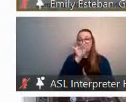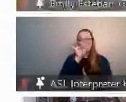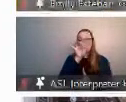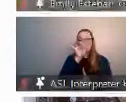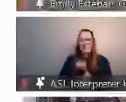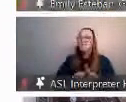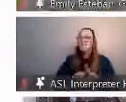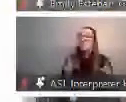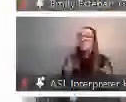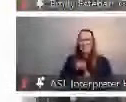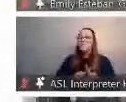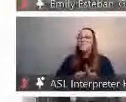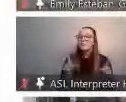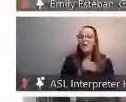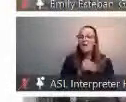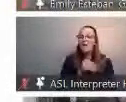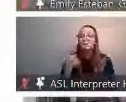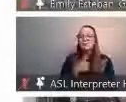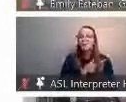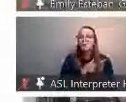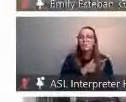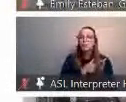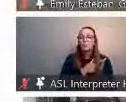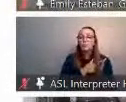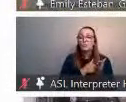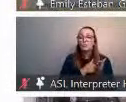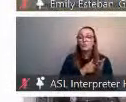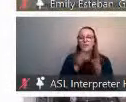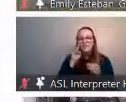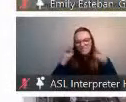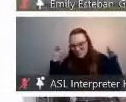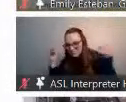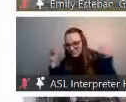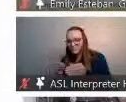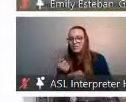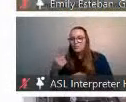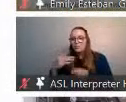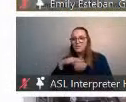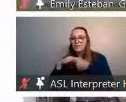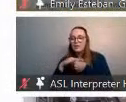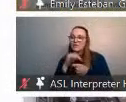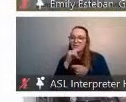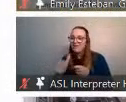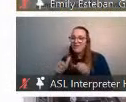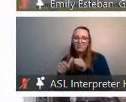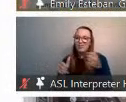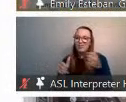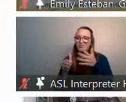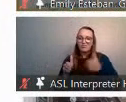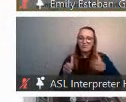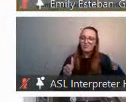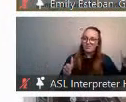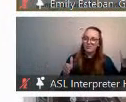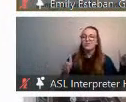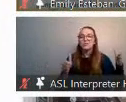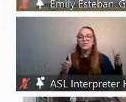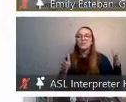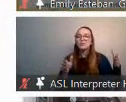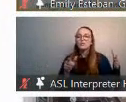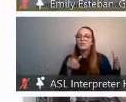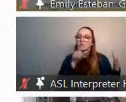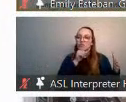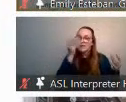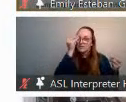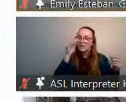times we often go, we go heavy in one zone without the other. And I think looking at a more holistic whole child, whole family